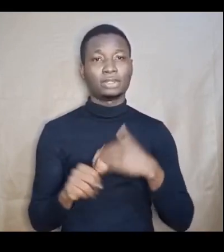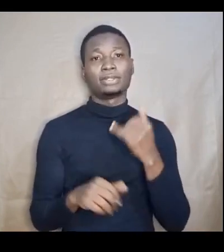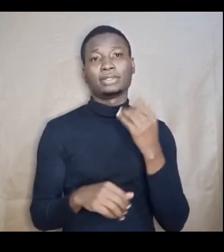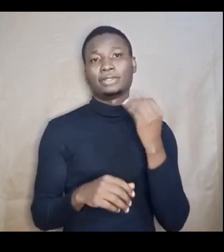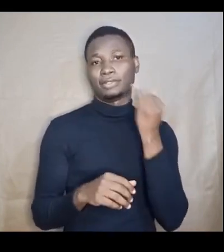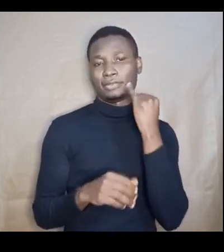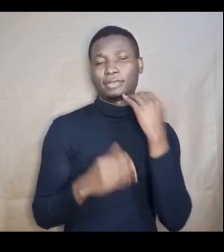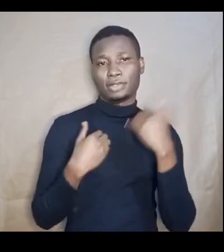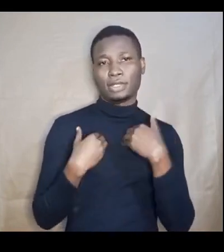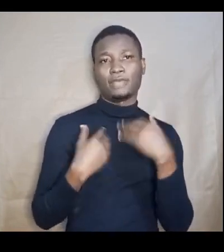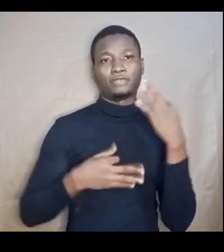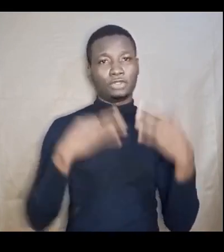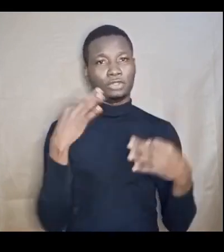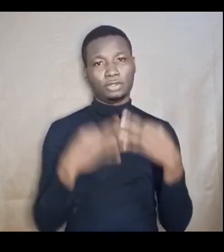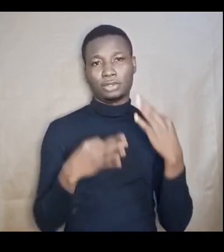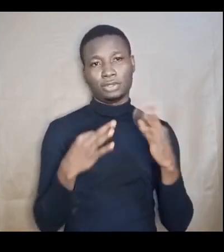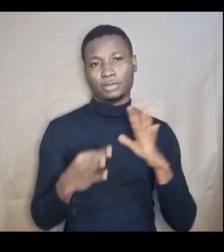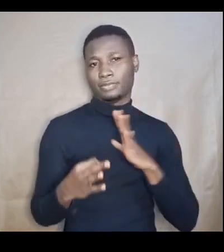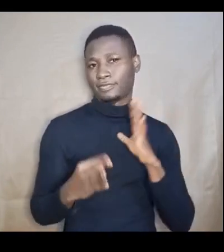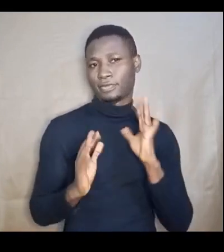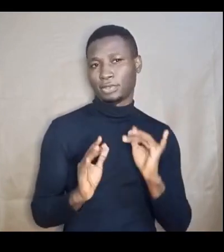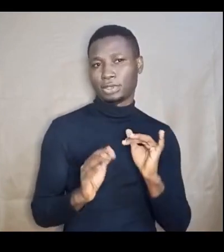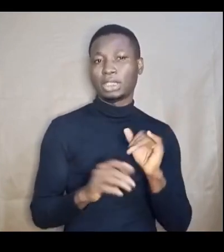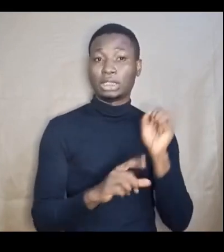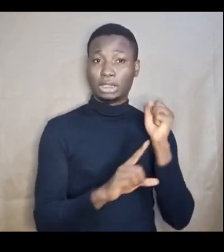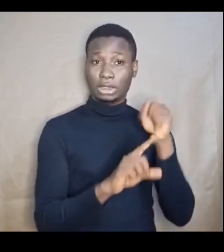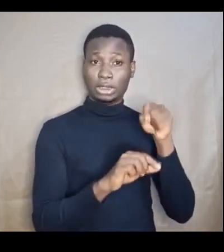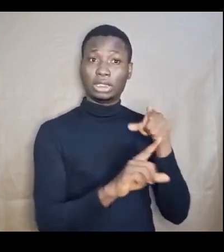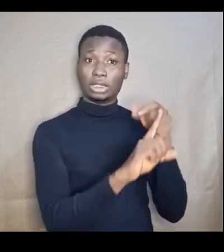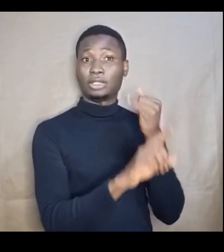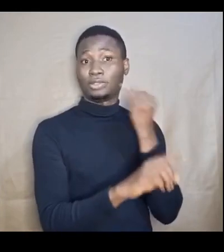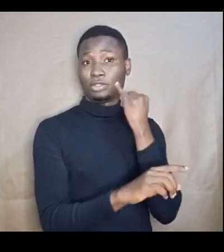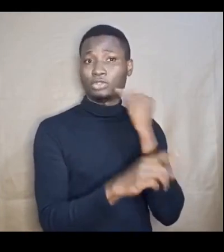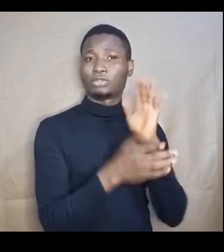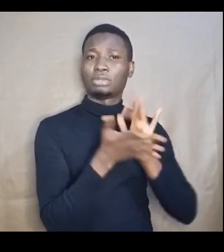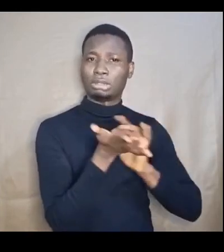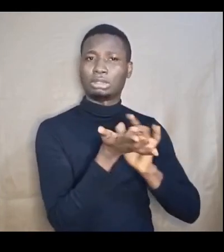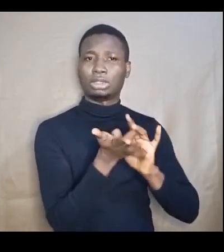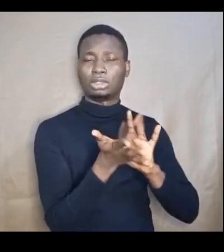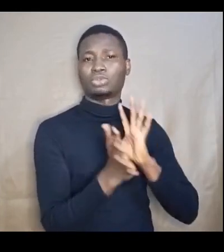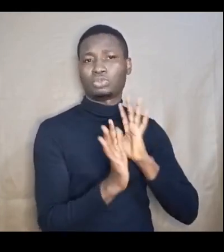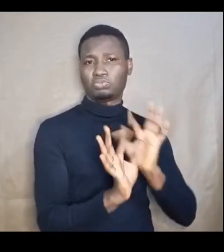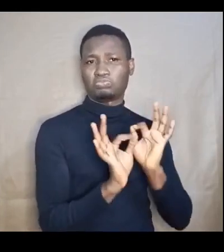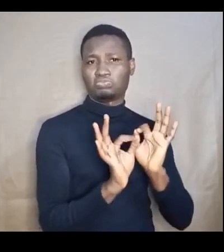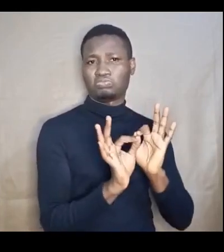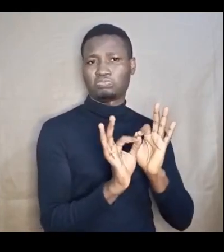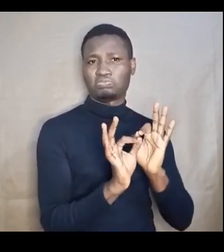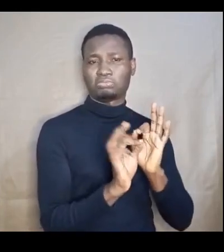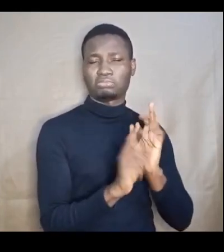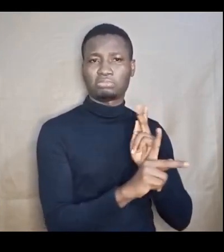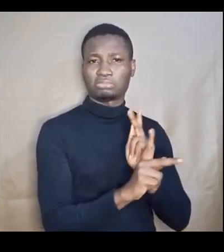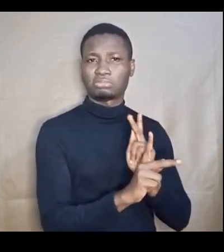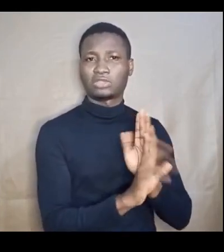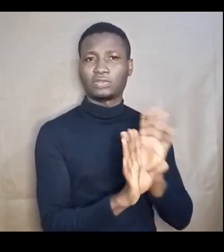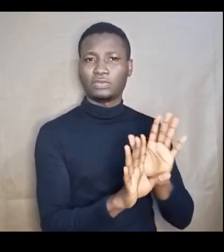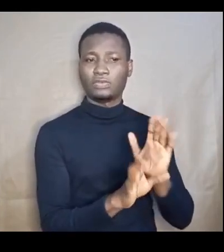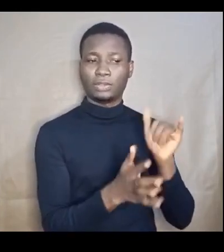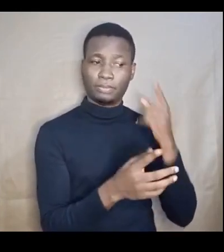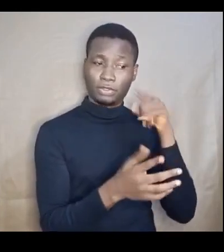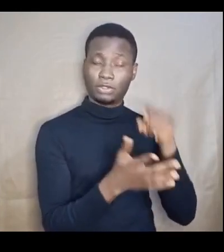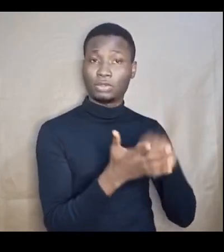so on and so forth. And whereas he is entitled to be treated fairly and in a humane way in the